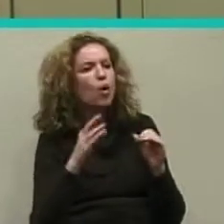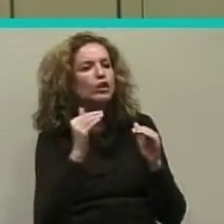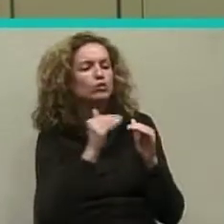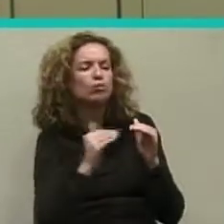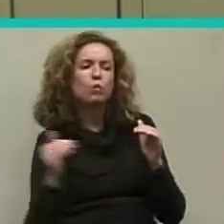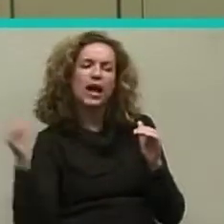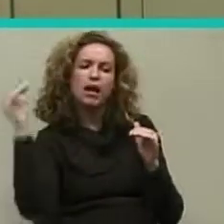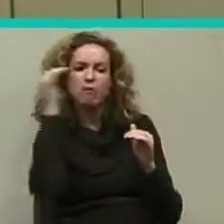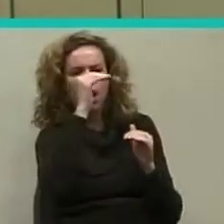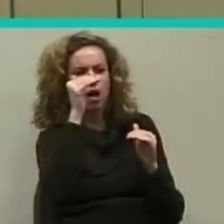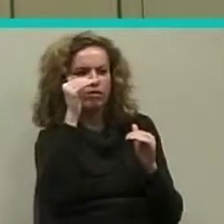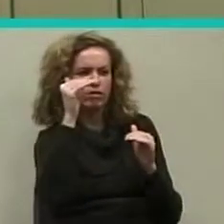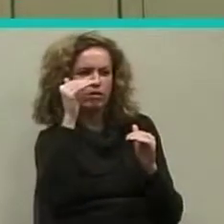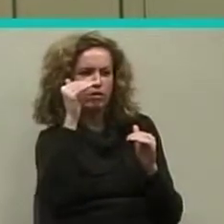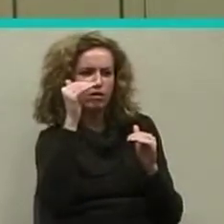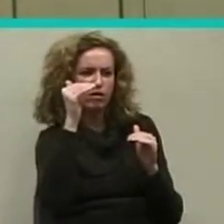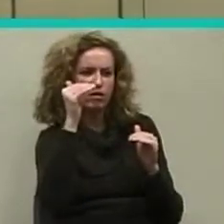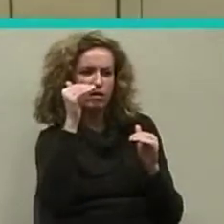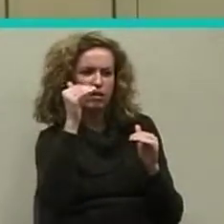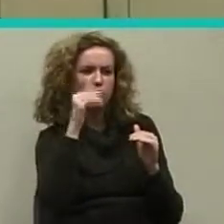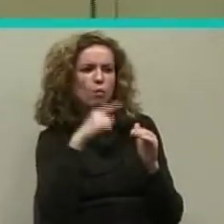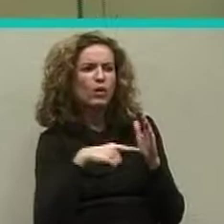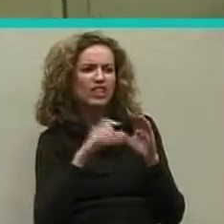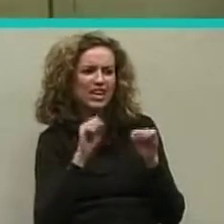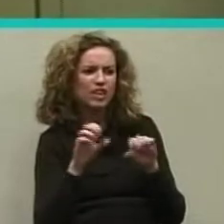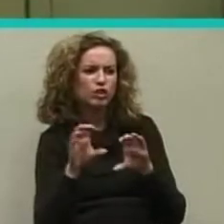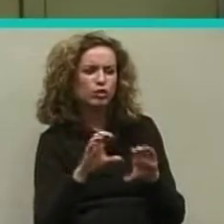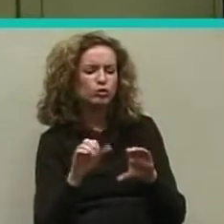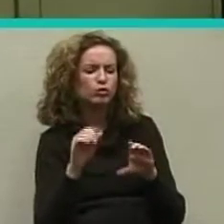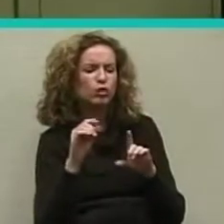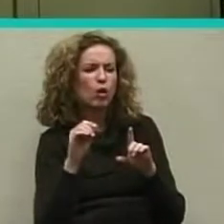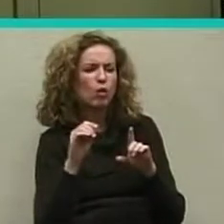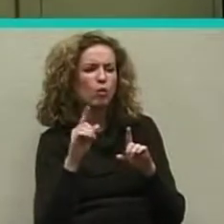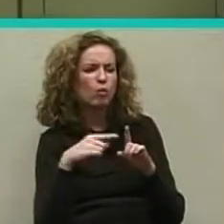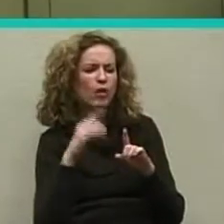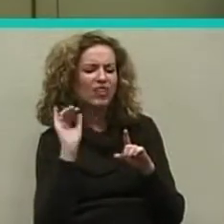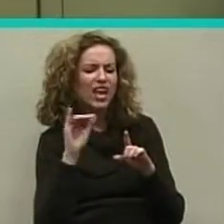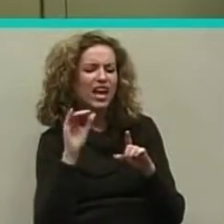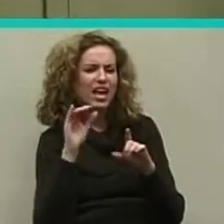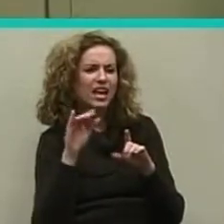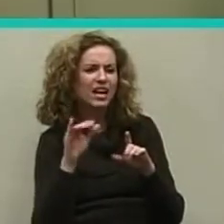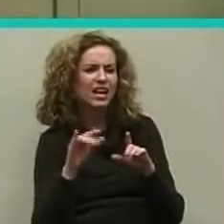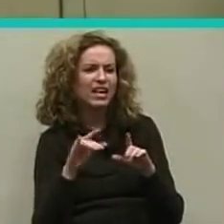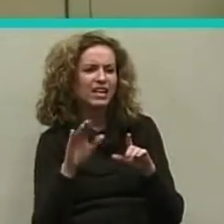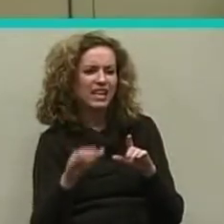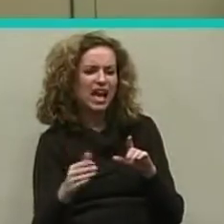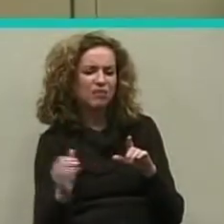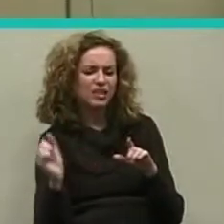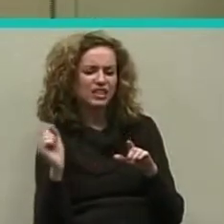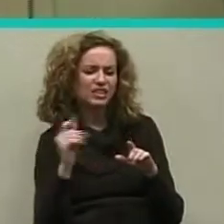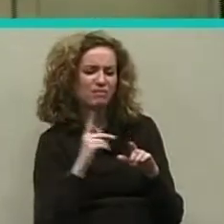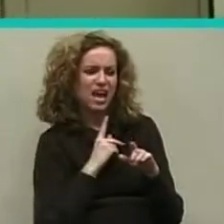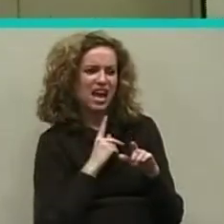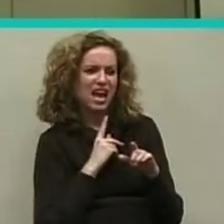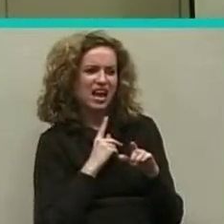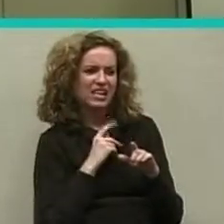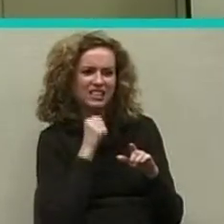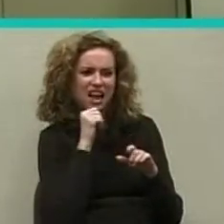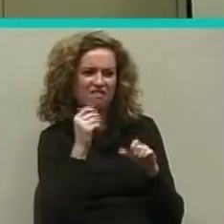do. Now, when that kid brings it back undone, that is not a kid problem. That's a staff